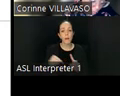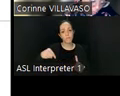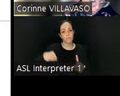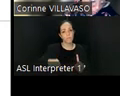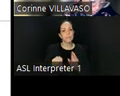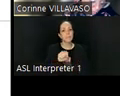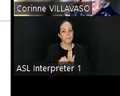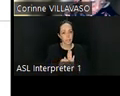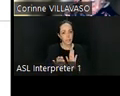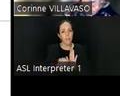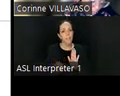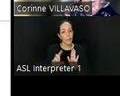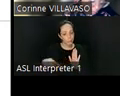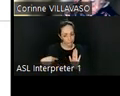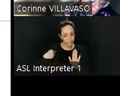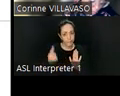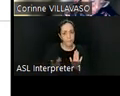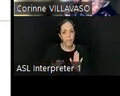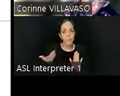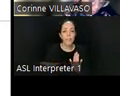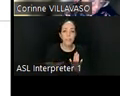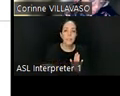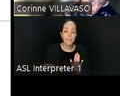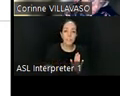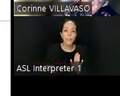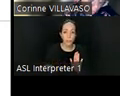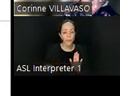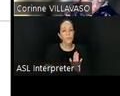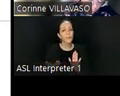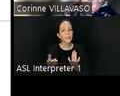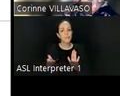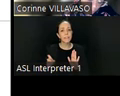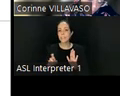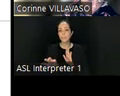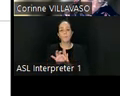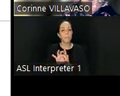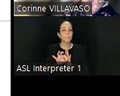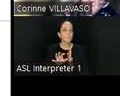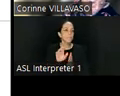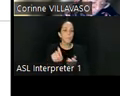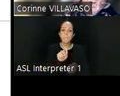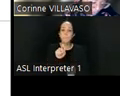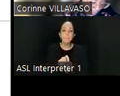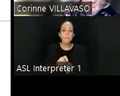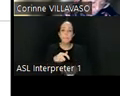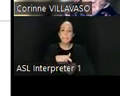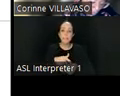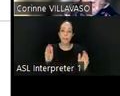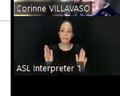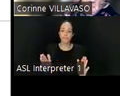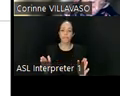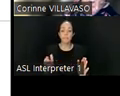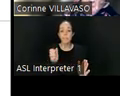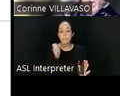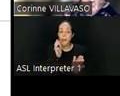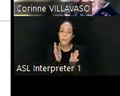the state and have been a resident for some period of time. We don't want to be too restrictive, but we also